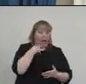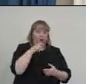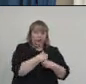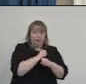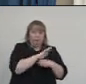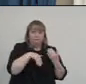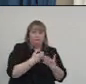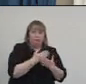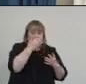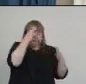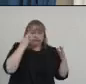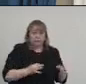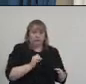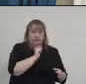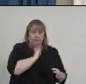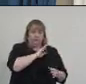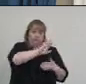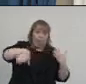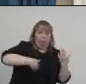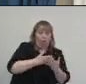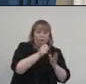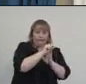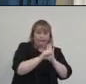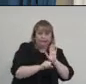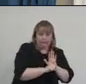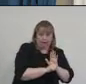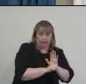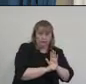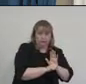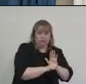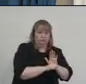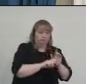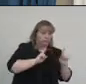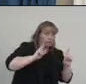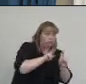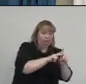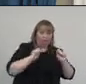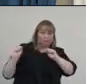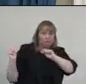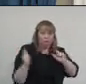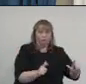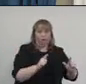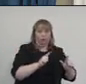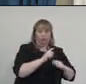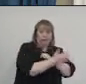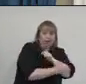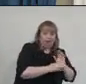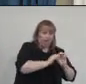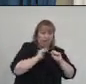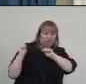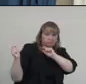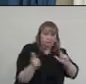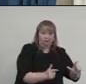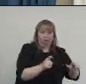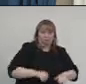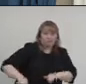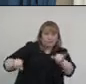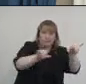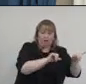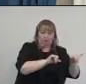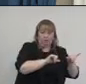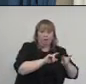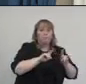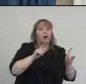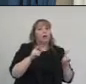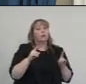situations. But in our effort to begin transitioning into more familiar territory, my goal with our state-specific plan is